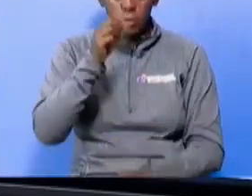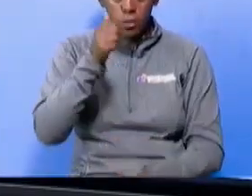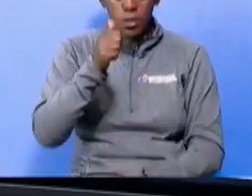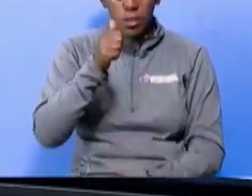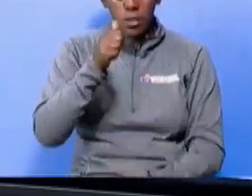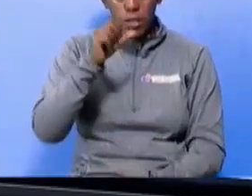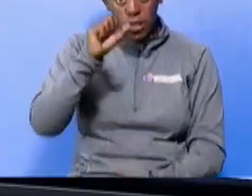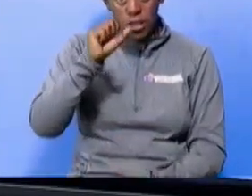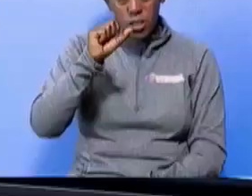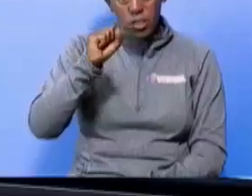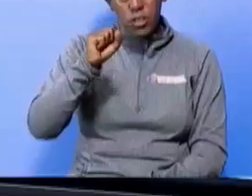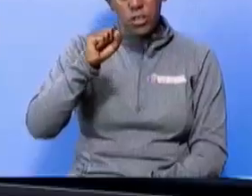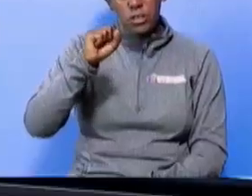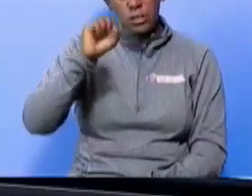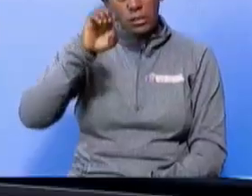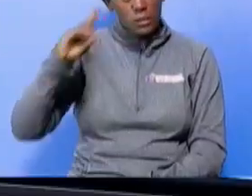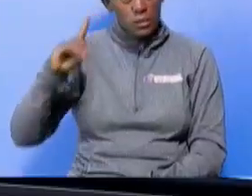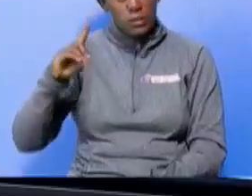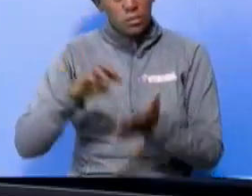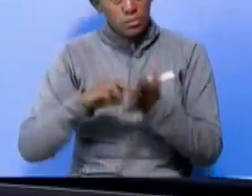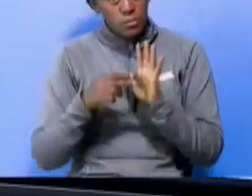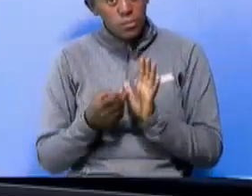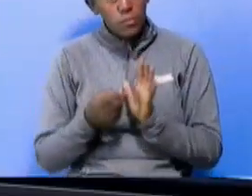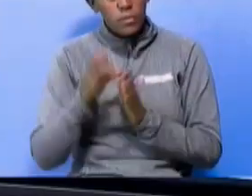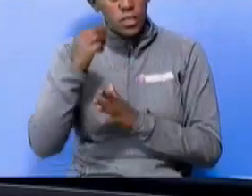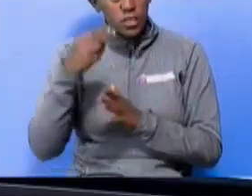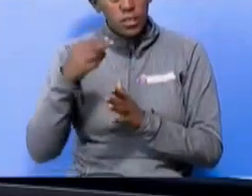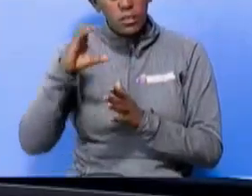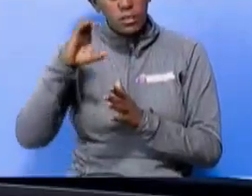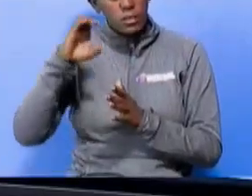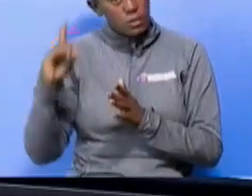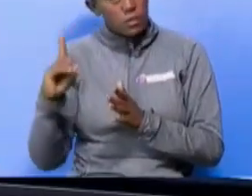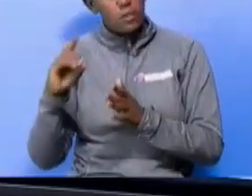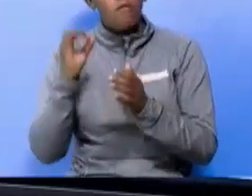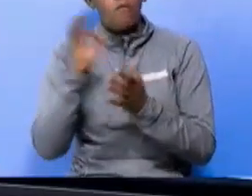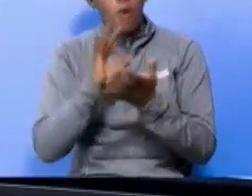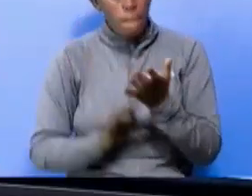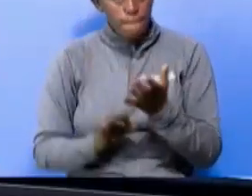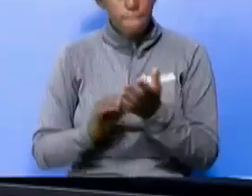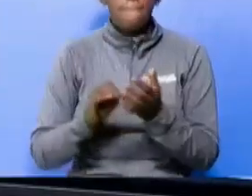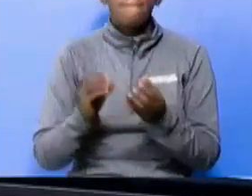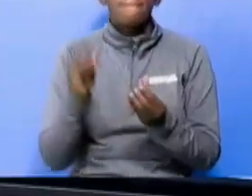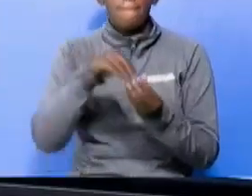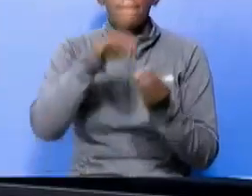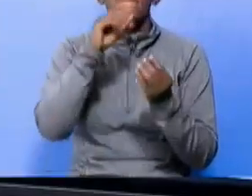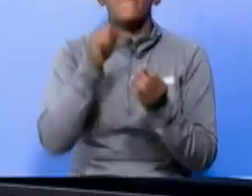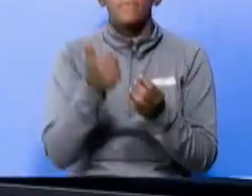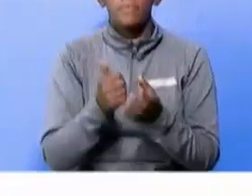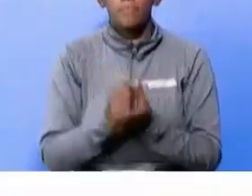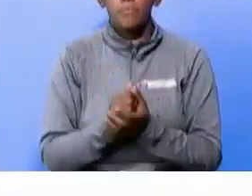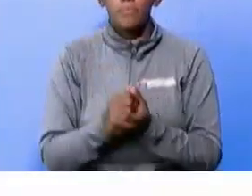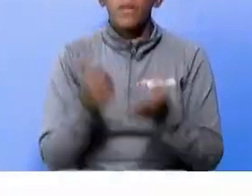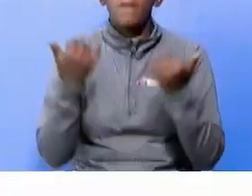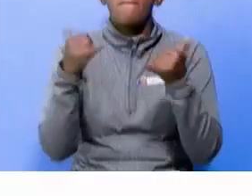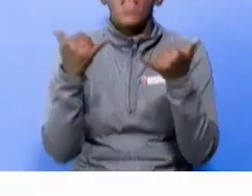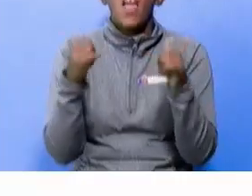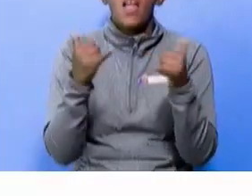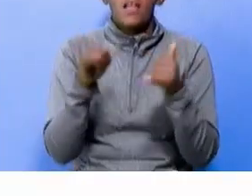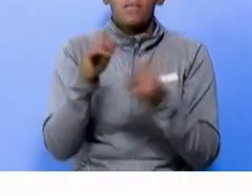W-A-S-H-E-D. It are that is ed form. Washed. Come in again. Play.